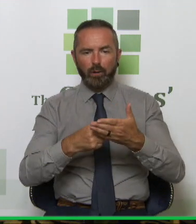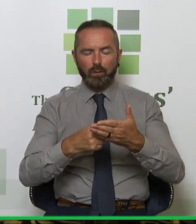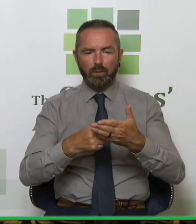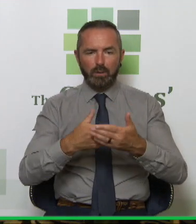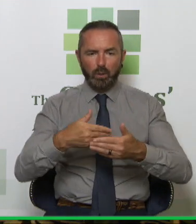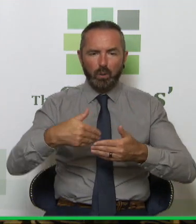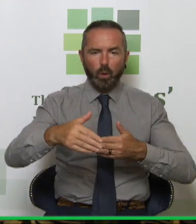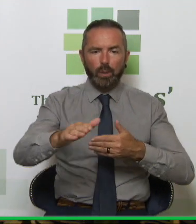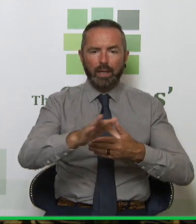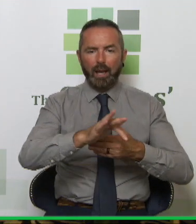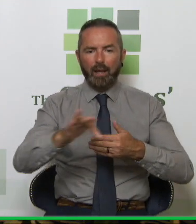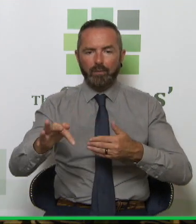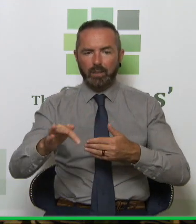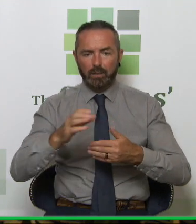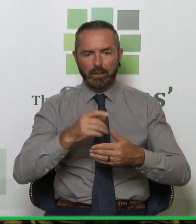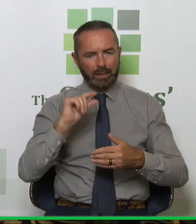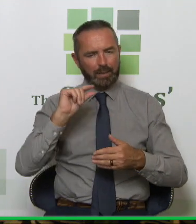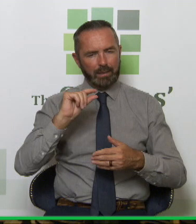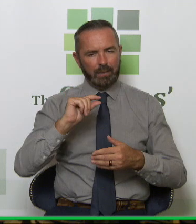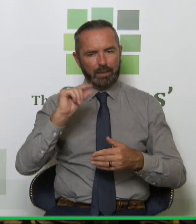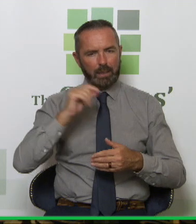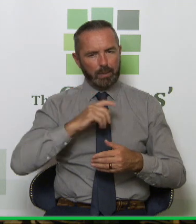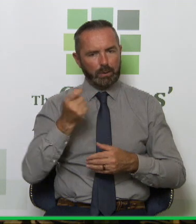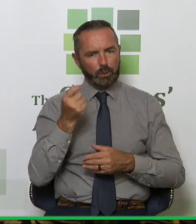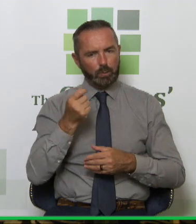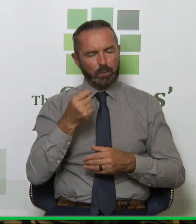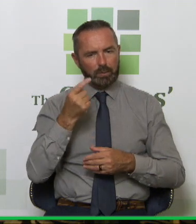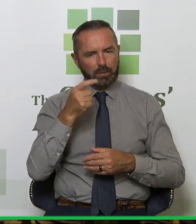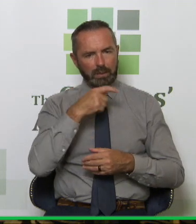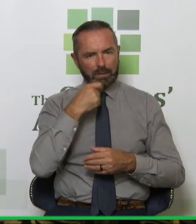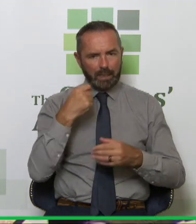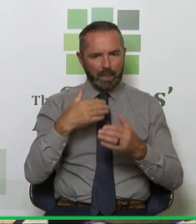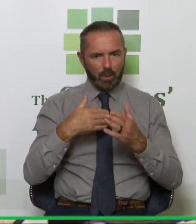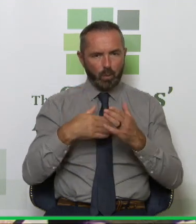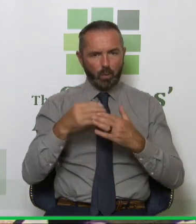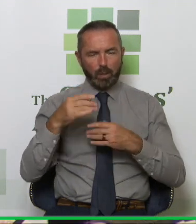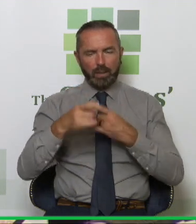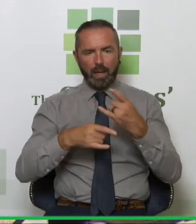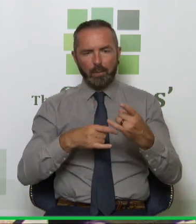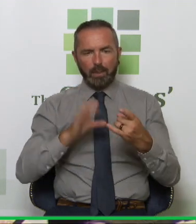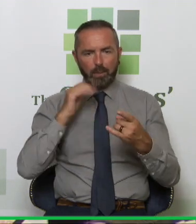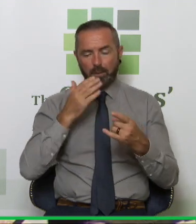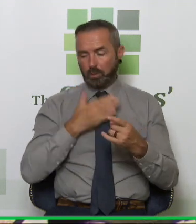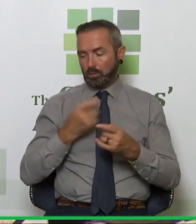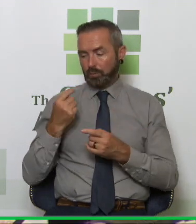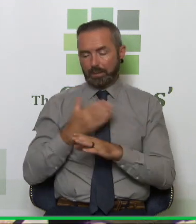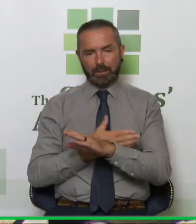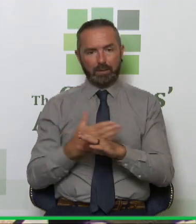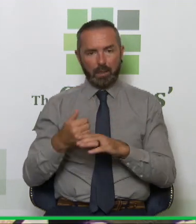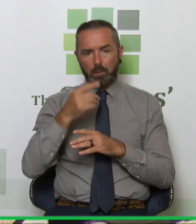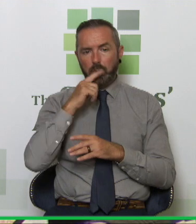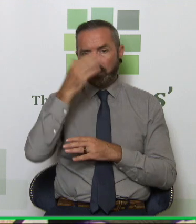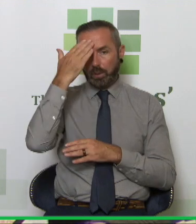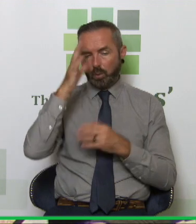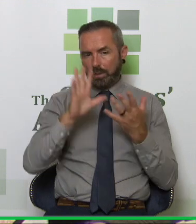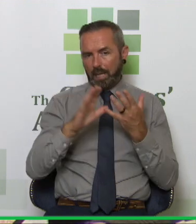to say what that treatment outcome will look like for people when they enter treatment. I mean, we know around 10%